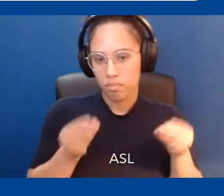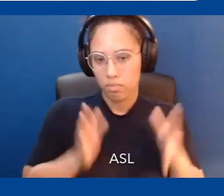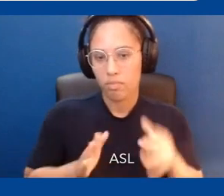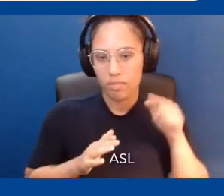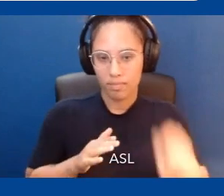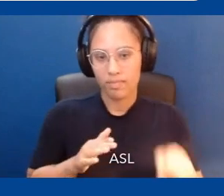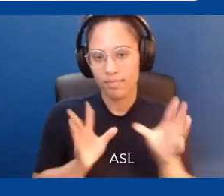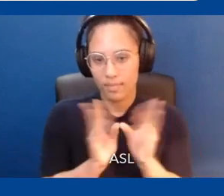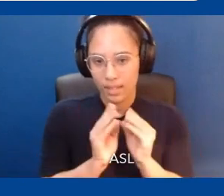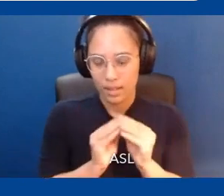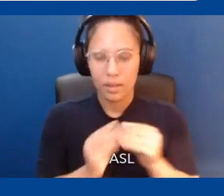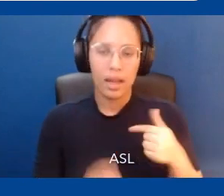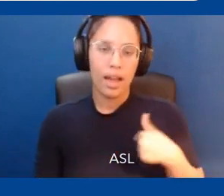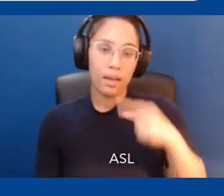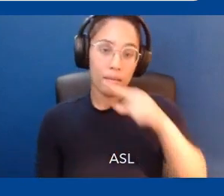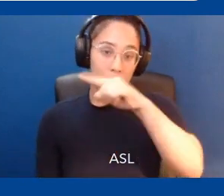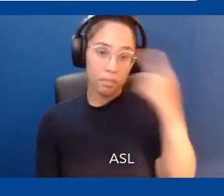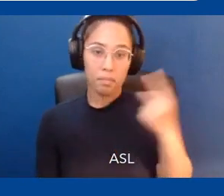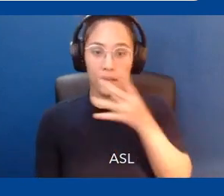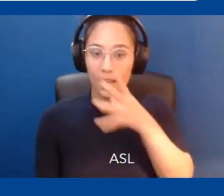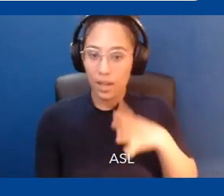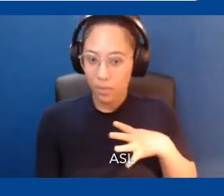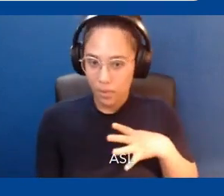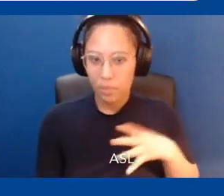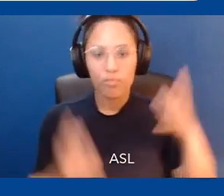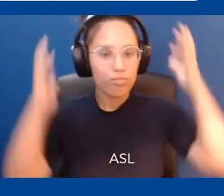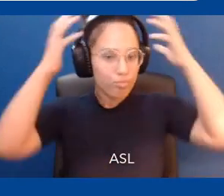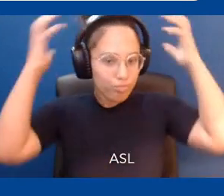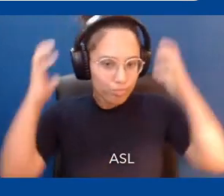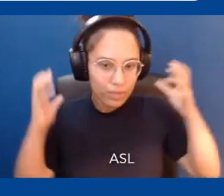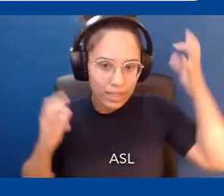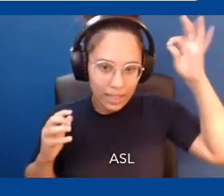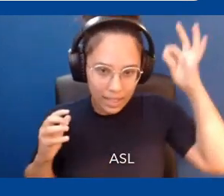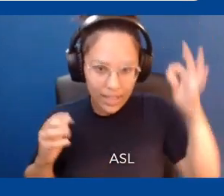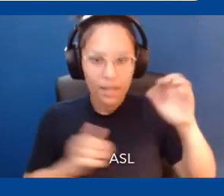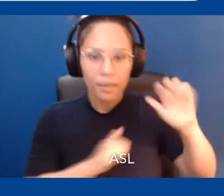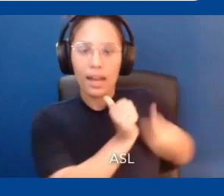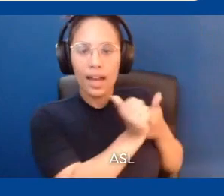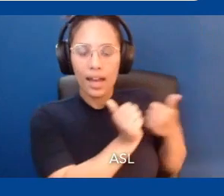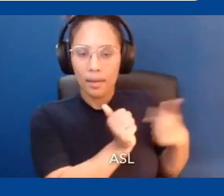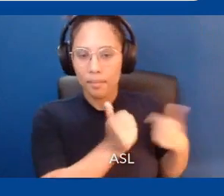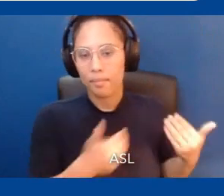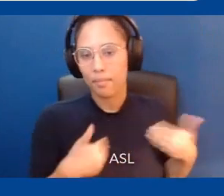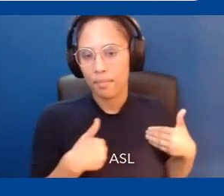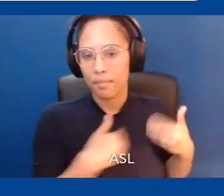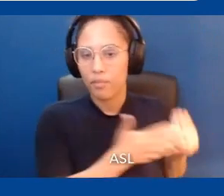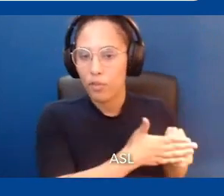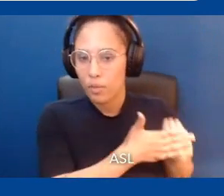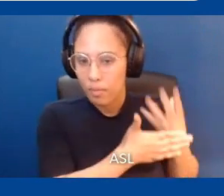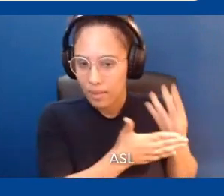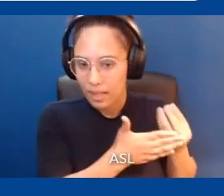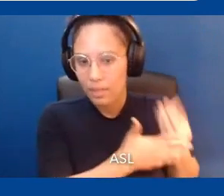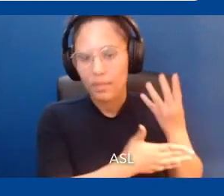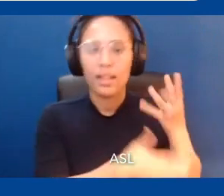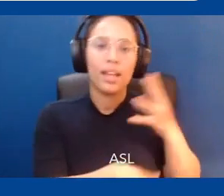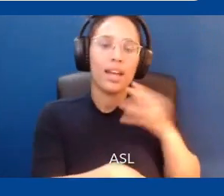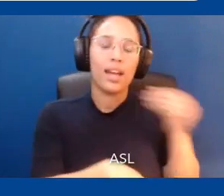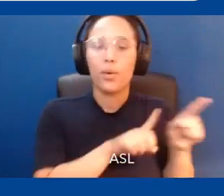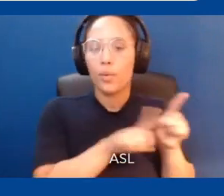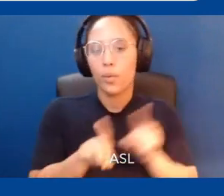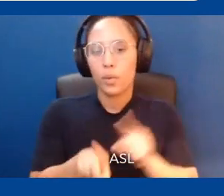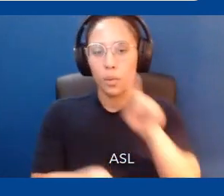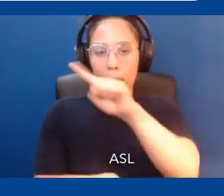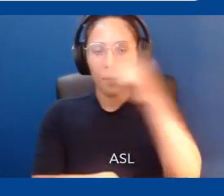hair sitting in front of an imposing plant and mostly Black canvas behind me. I'm really excited to be in conversation with